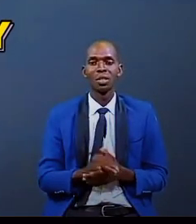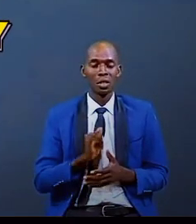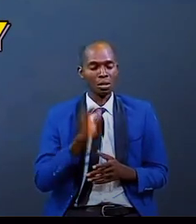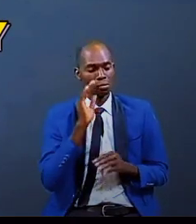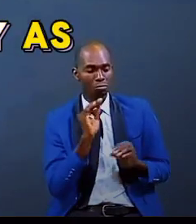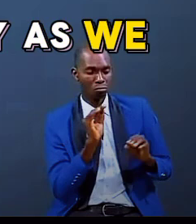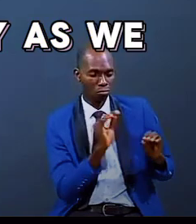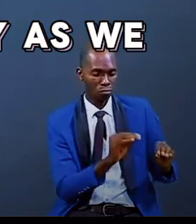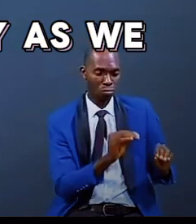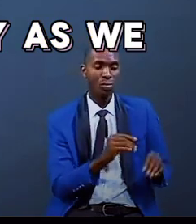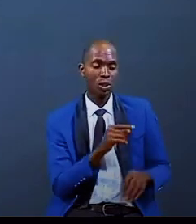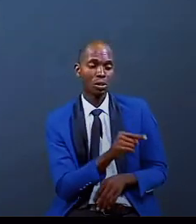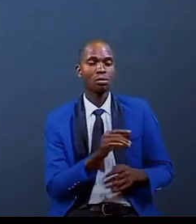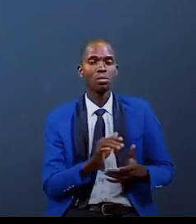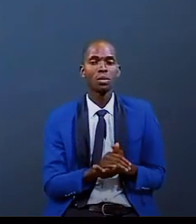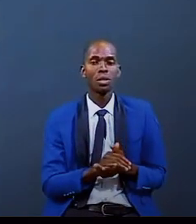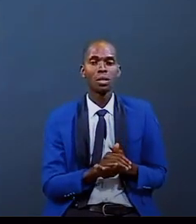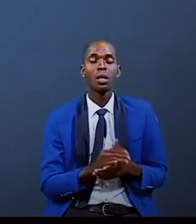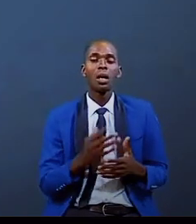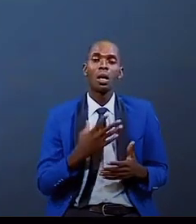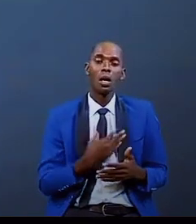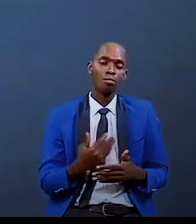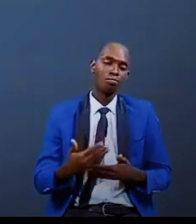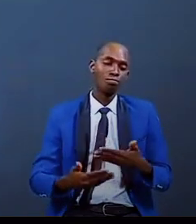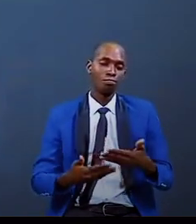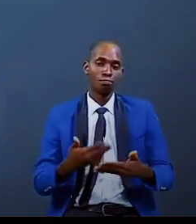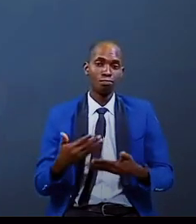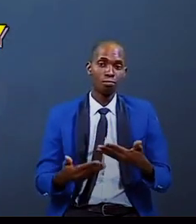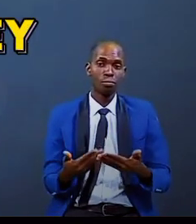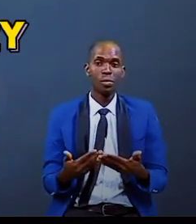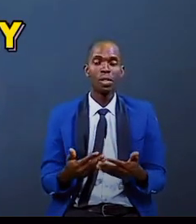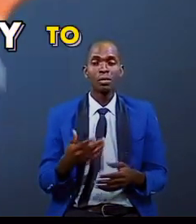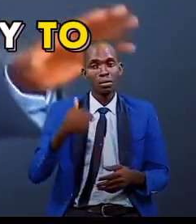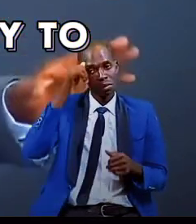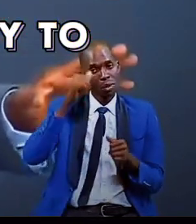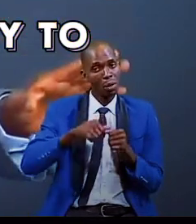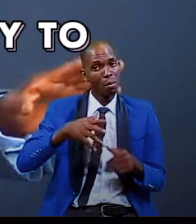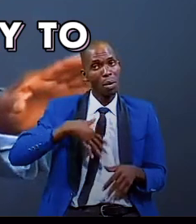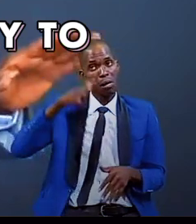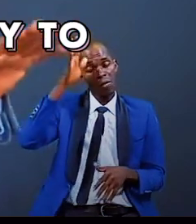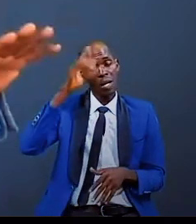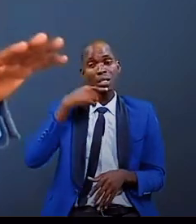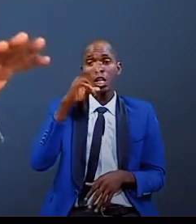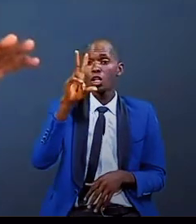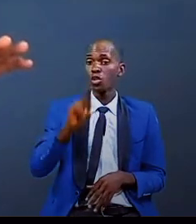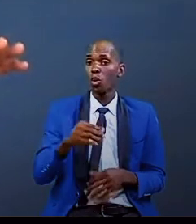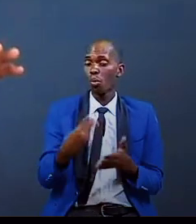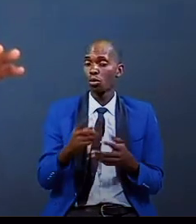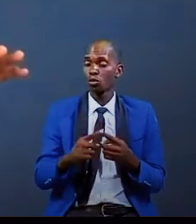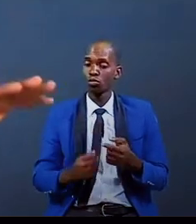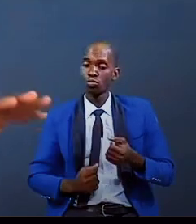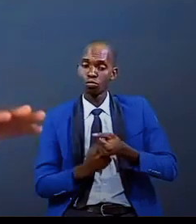Eventually, as we came, remember, Daddy said, no money to sponsor you, even